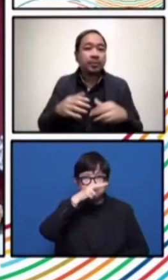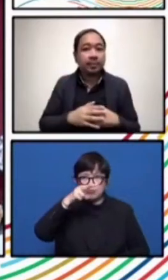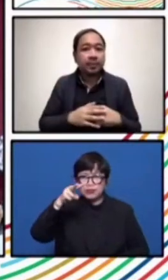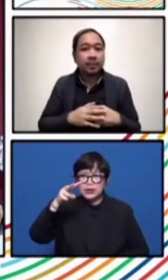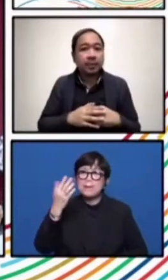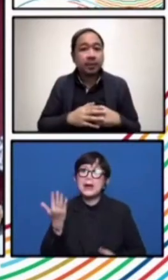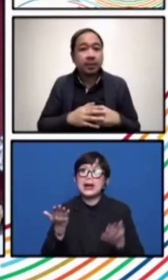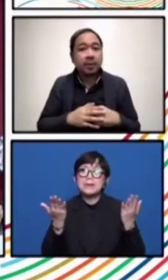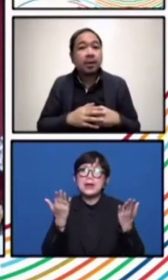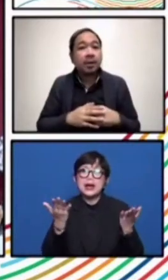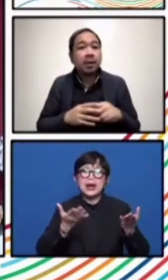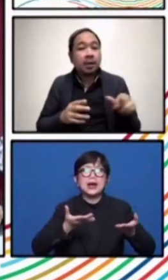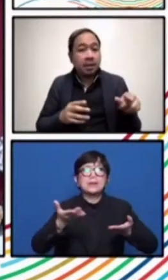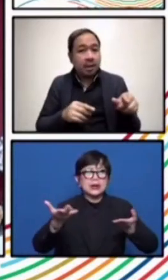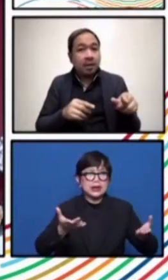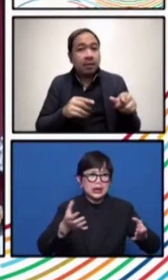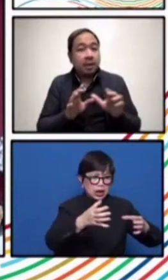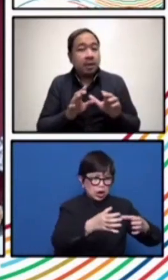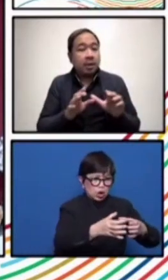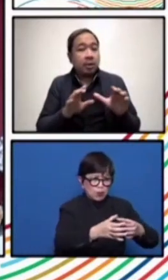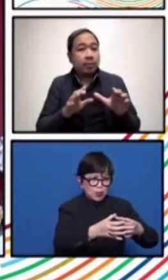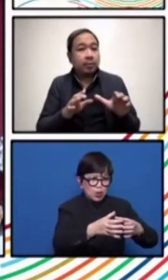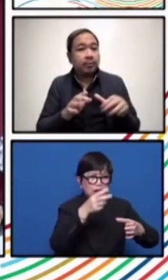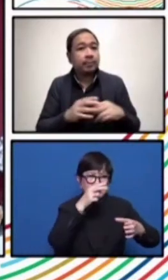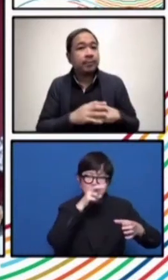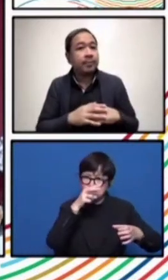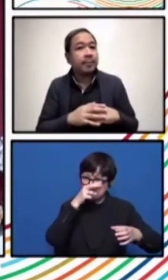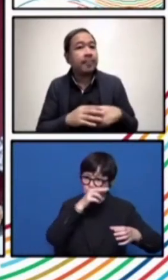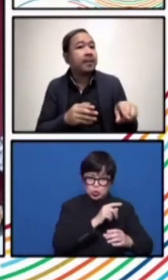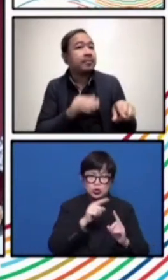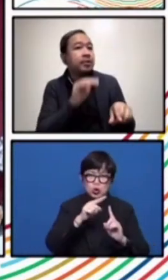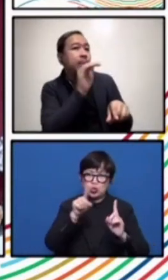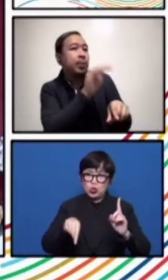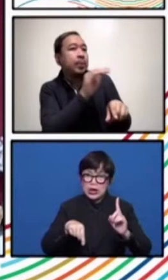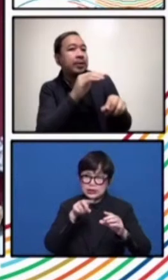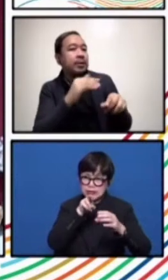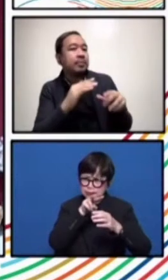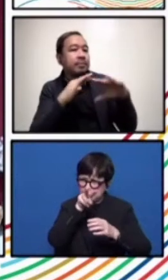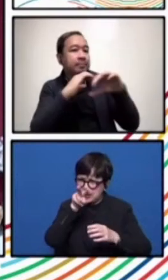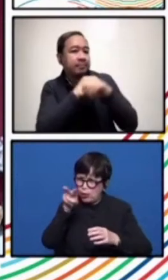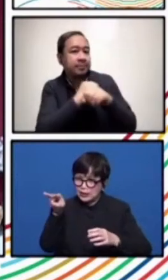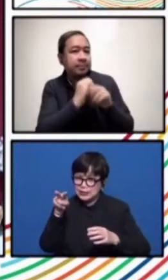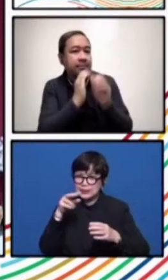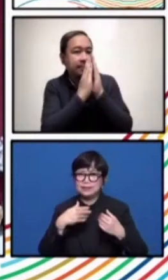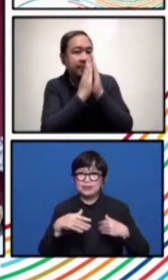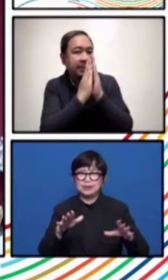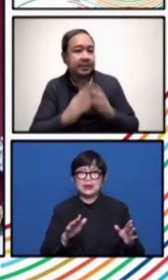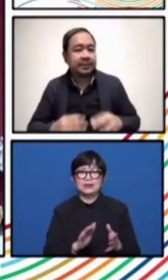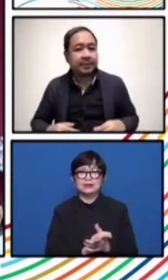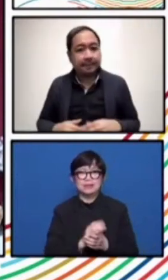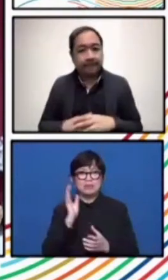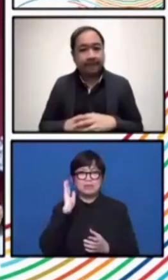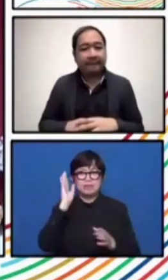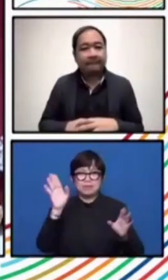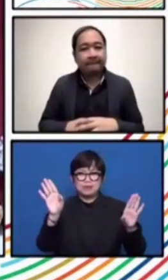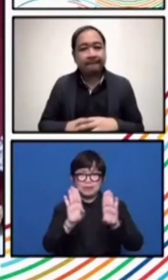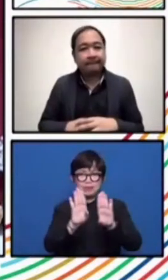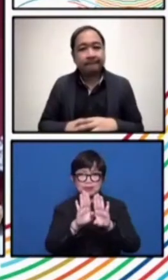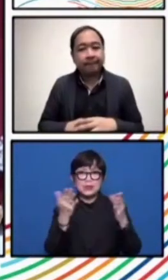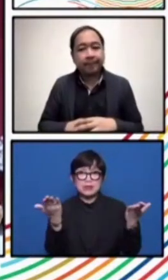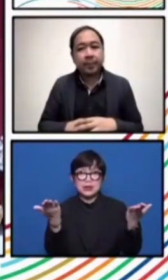with disabilities kindly requesting you to conclude ma'am yes it means